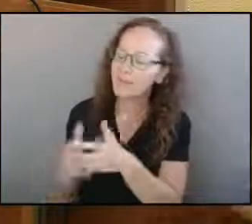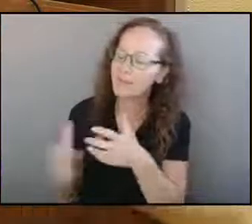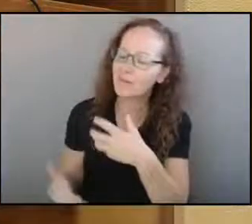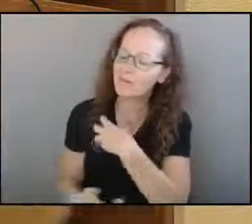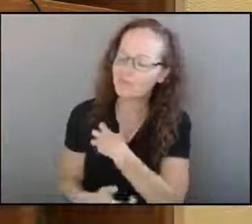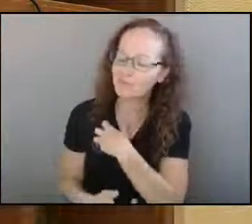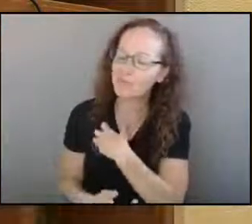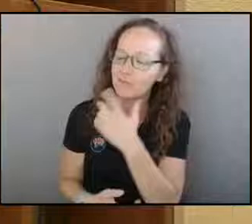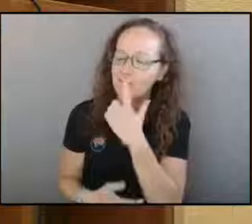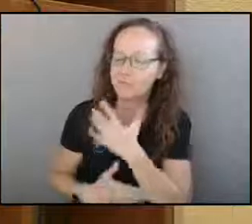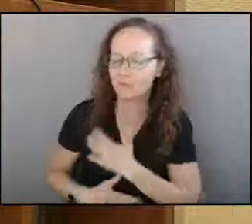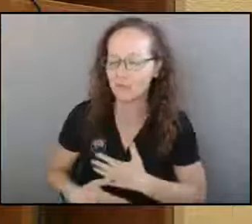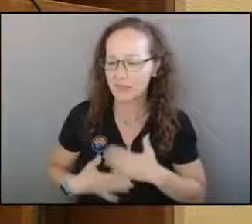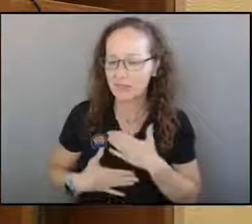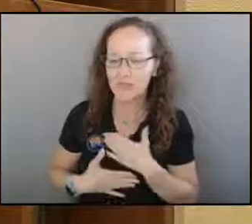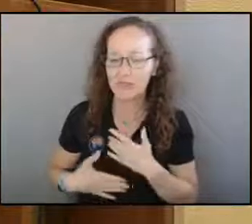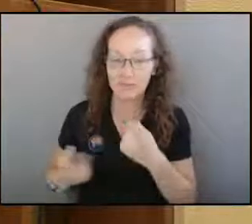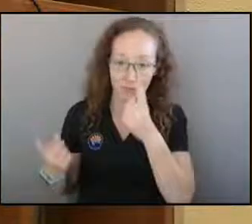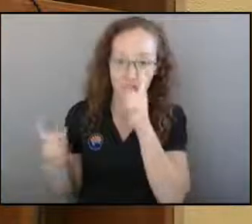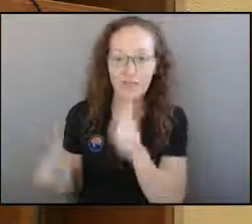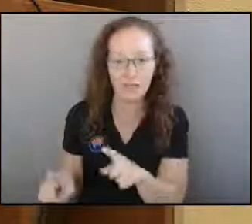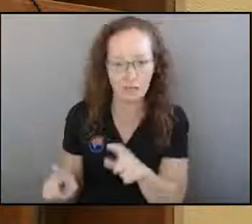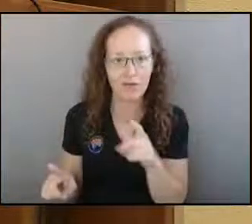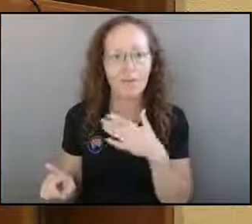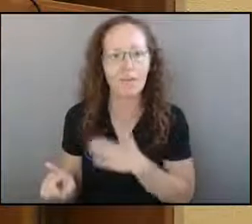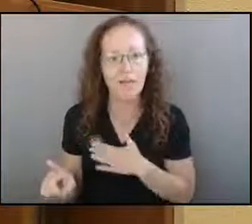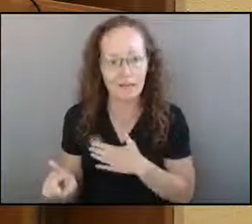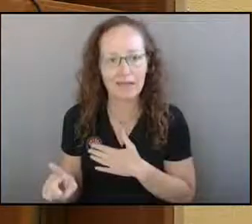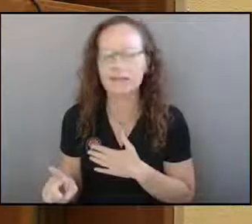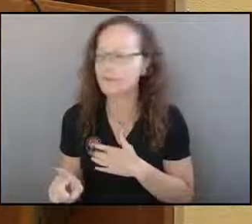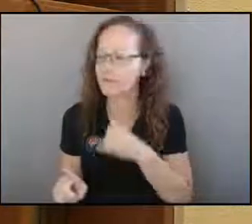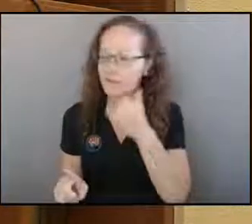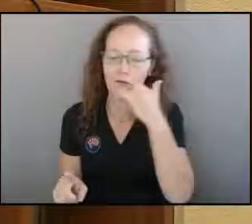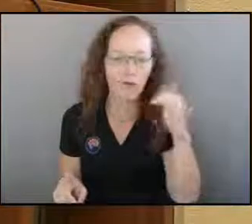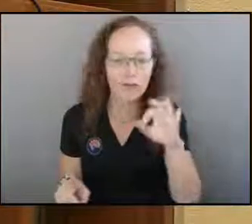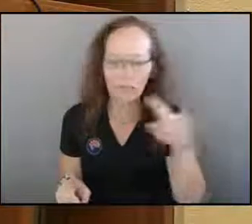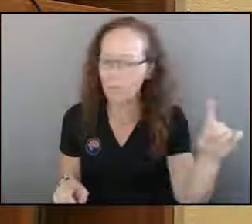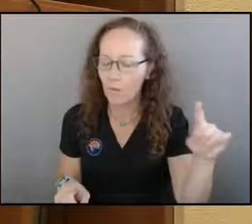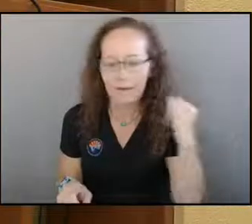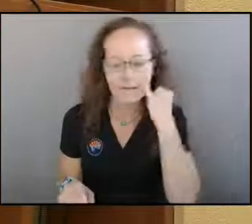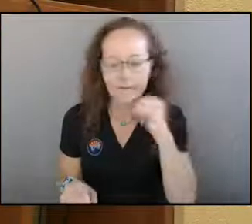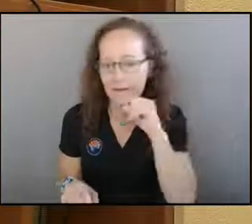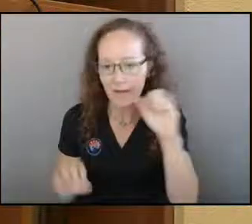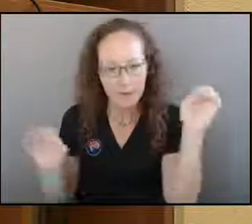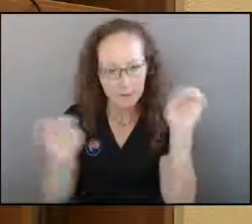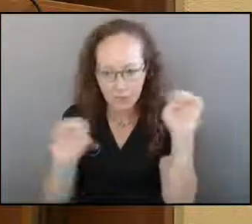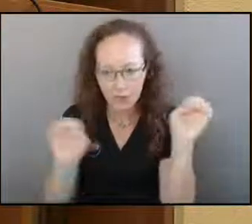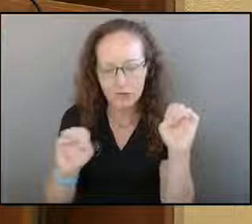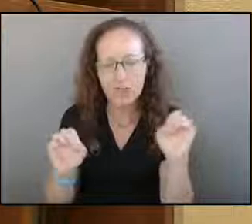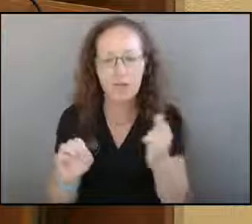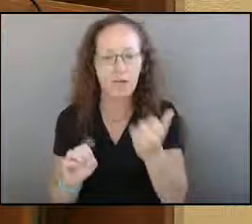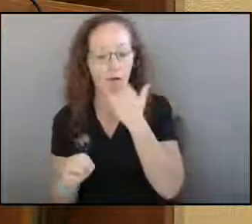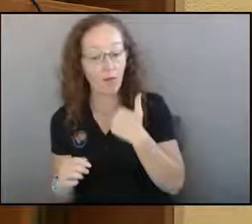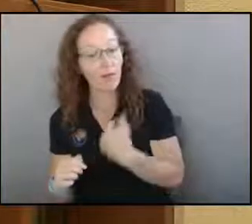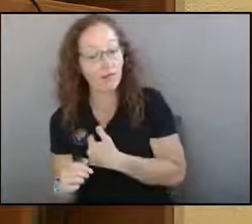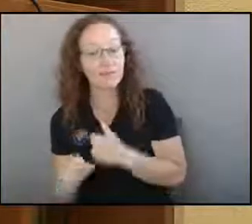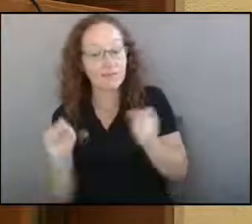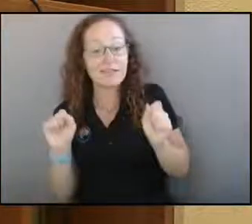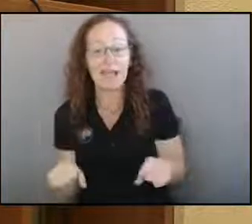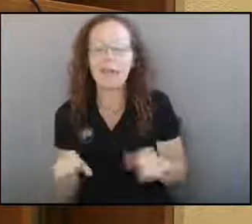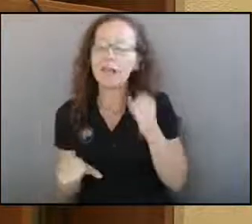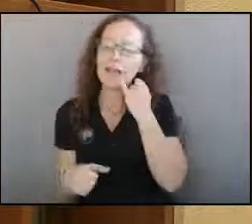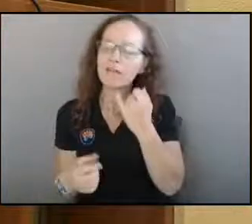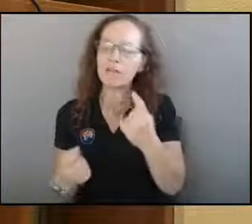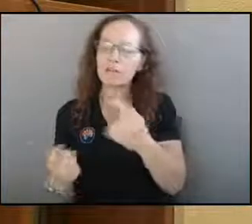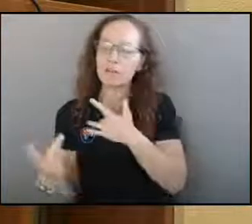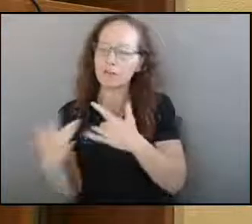that. And we agree, please keep those lines open for dispatch and go ahead and call us instead if you have questions and concerns. And our